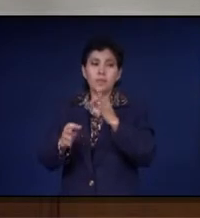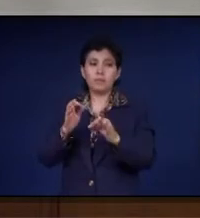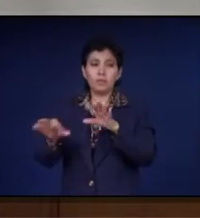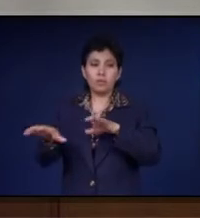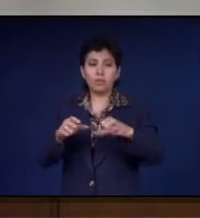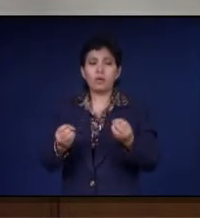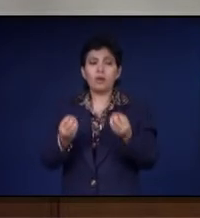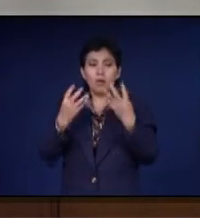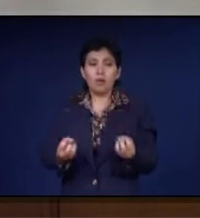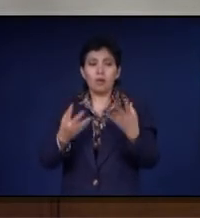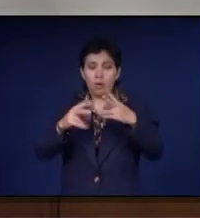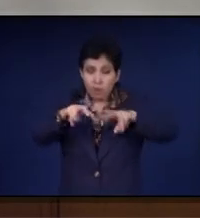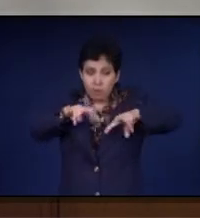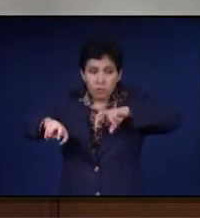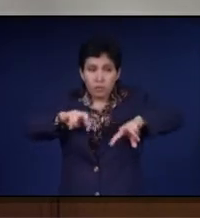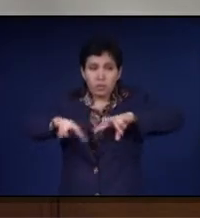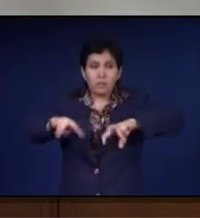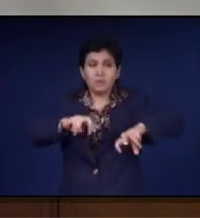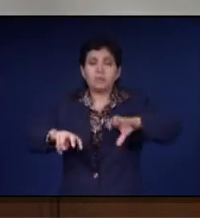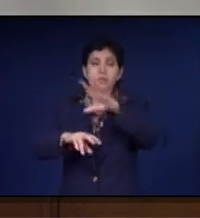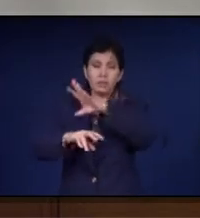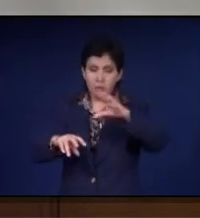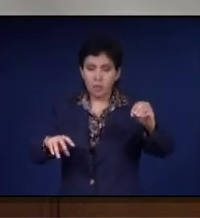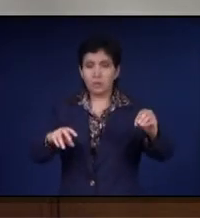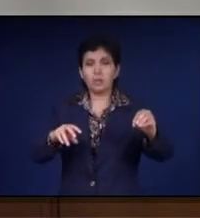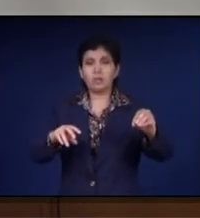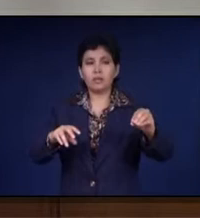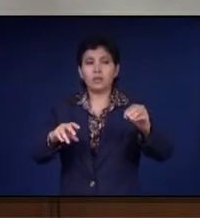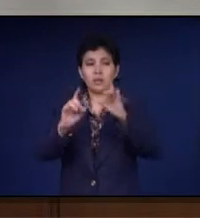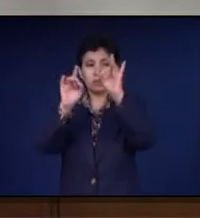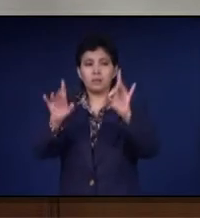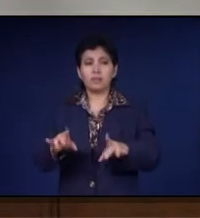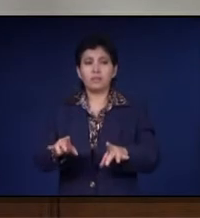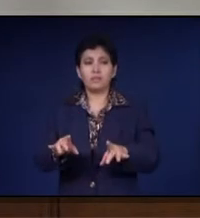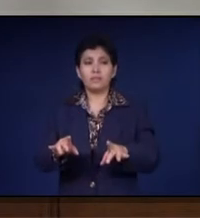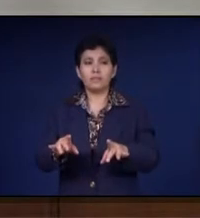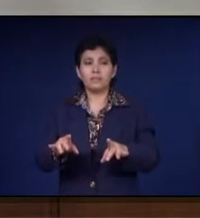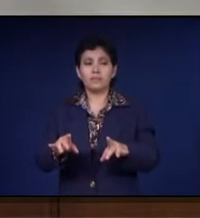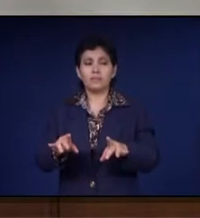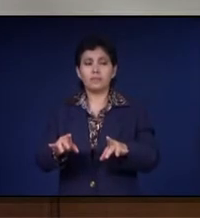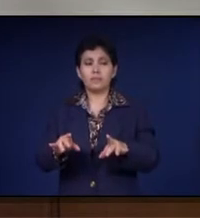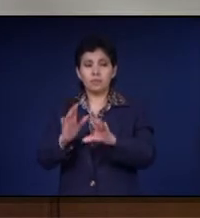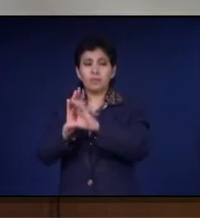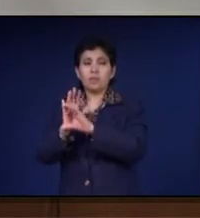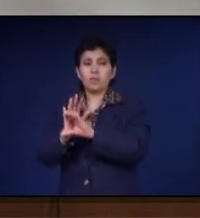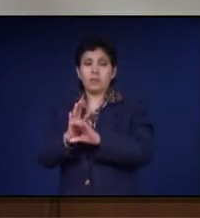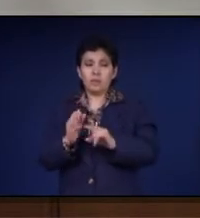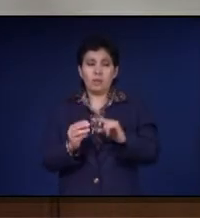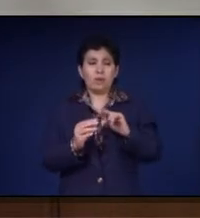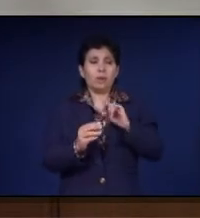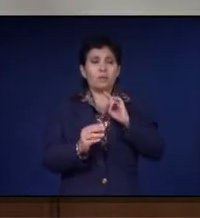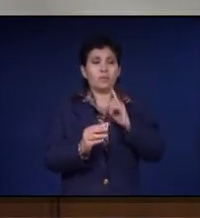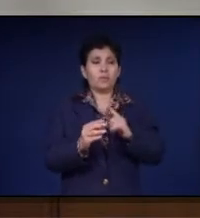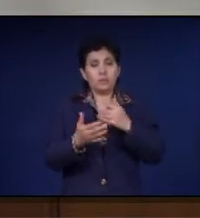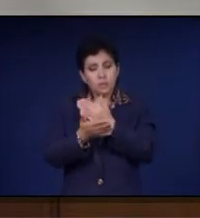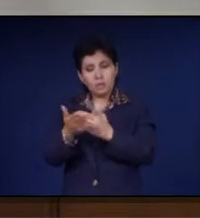a lot of research and over the internet on just one particular thing, let's say talk about coffee. Some